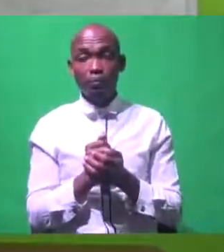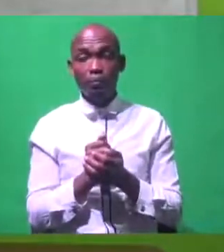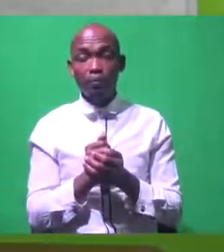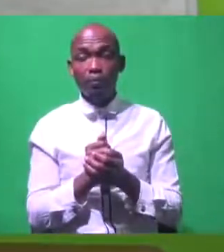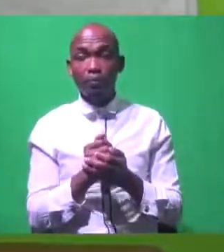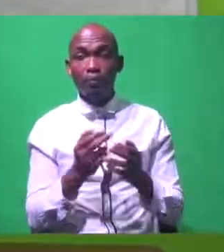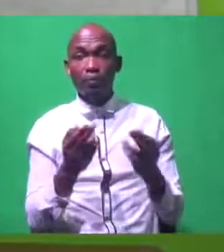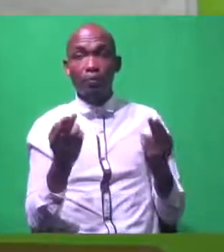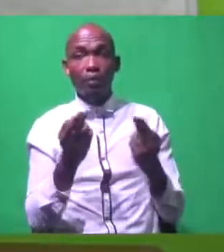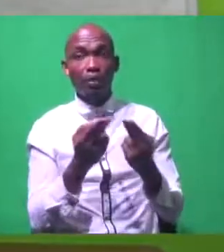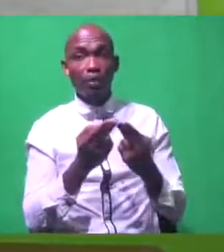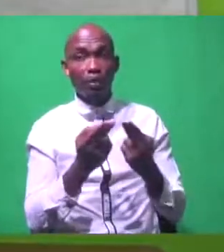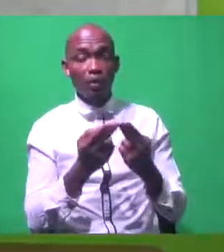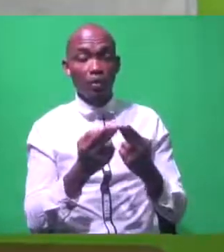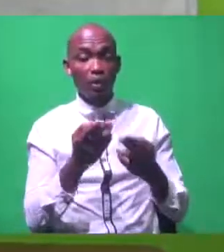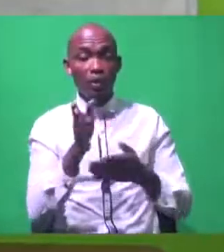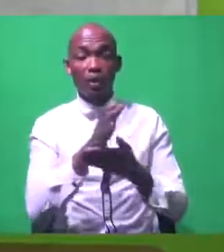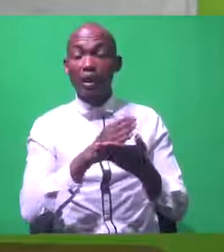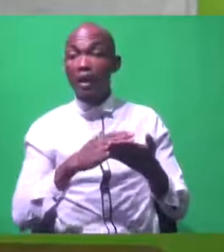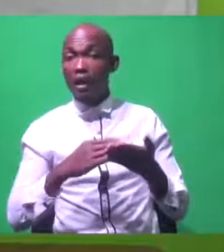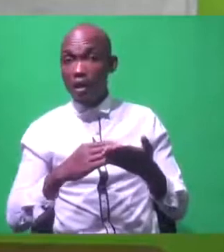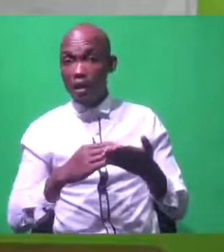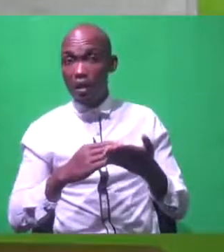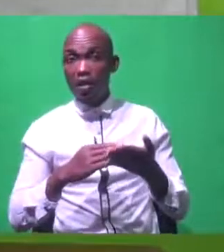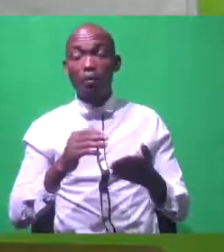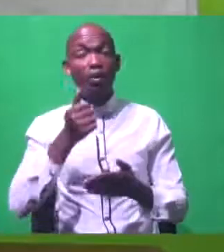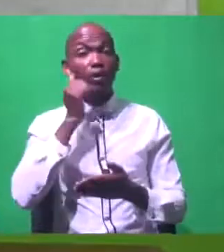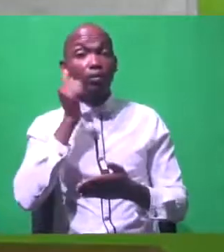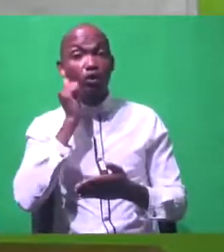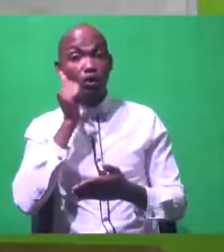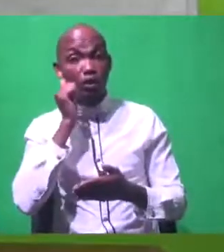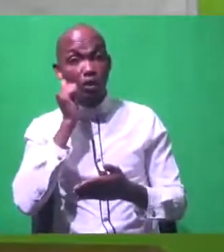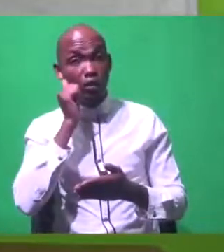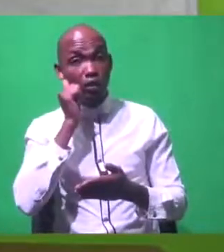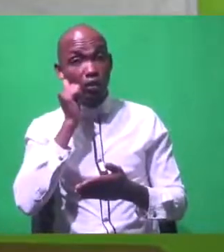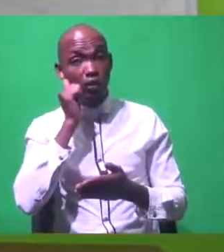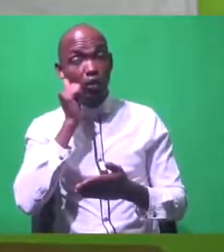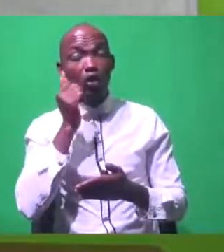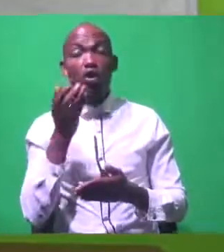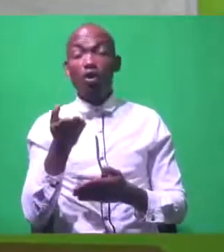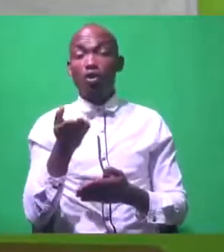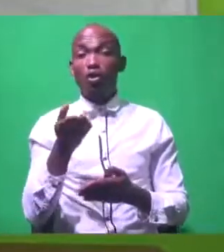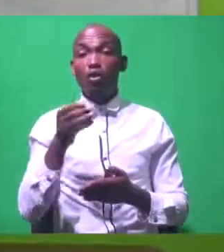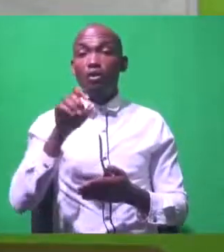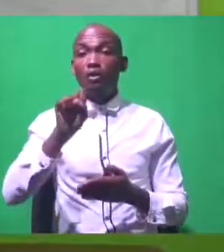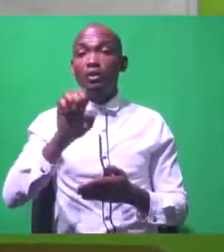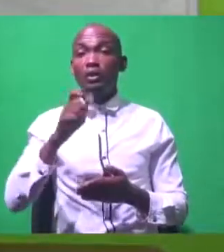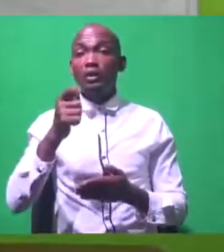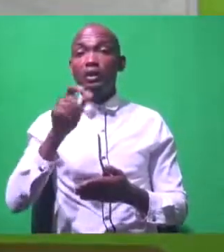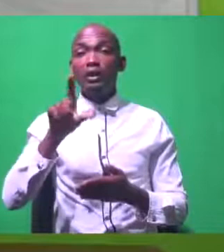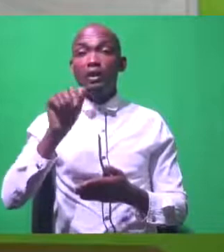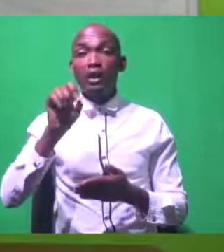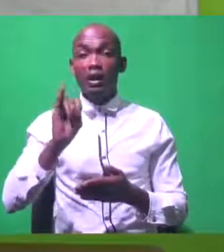and in the areas where missionaries or settlers settled or